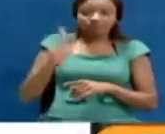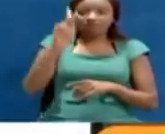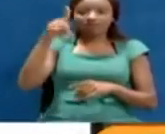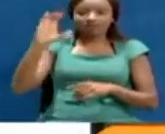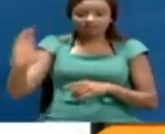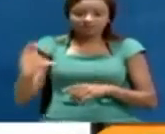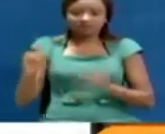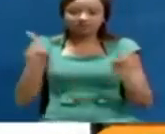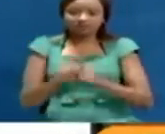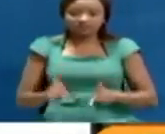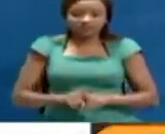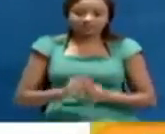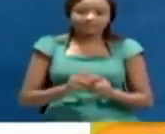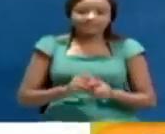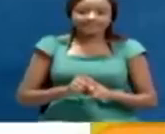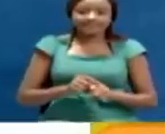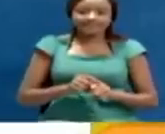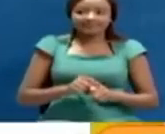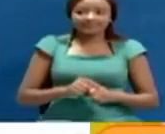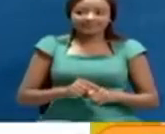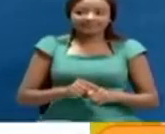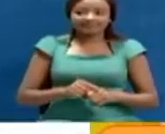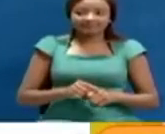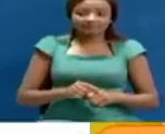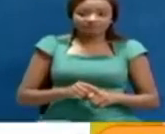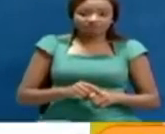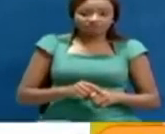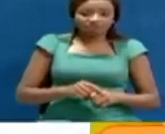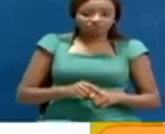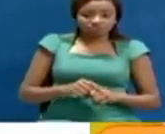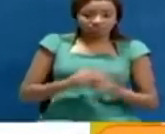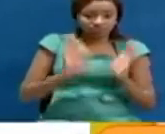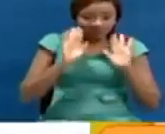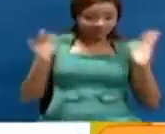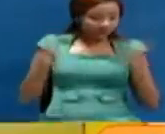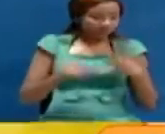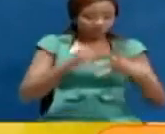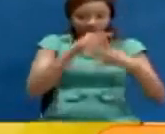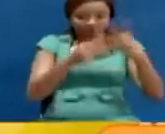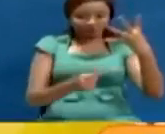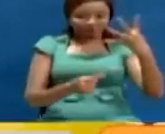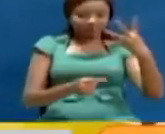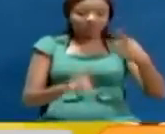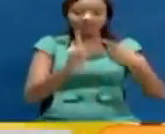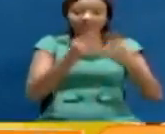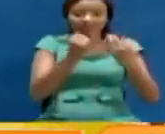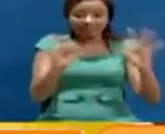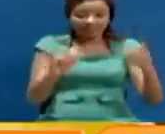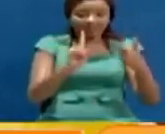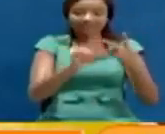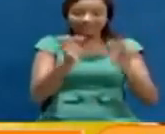KPC, and the Central Bank of Kenya. I will build it on four critical pillars: independence,